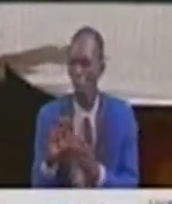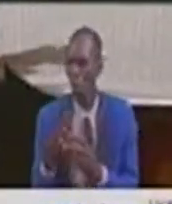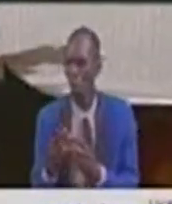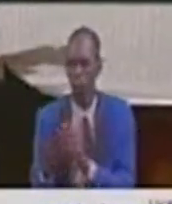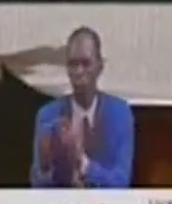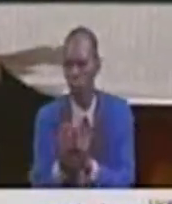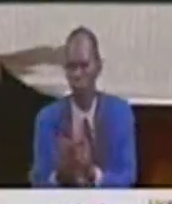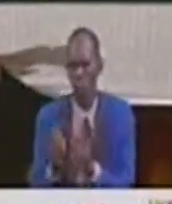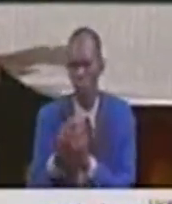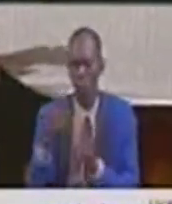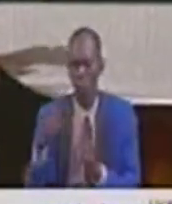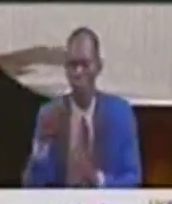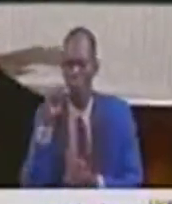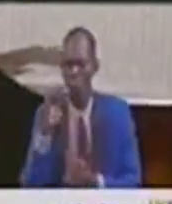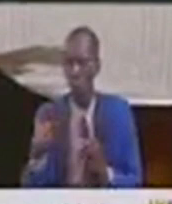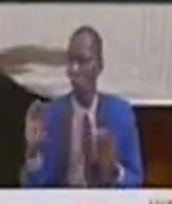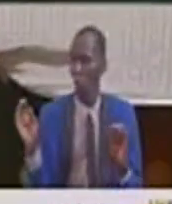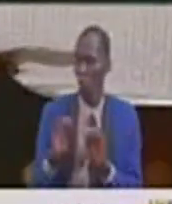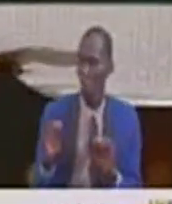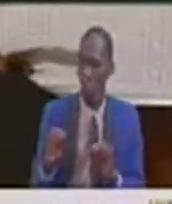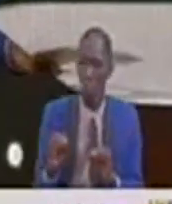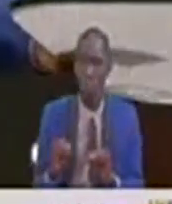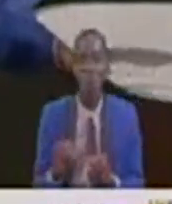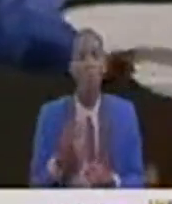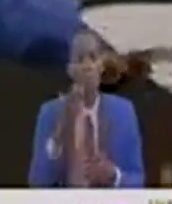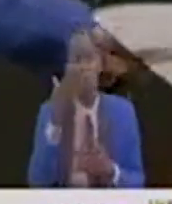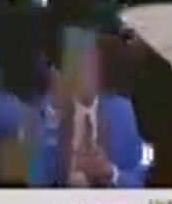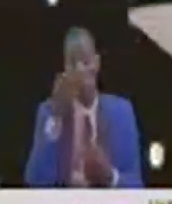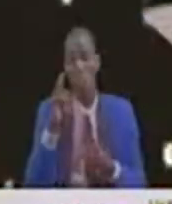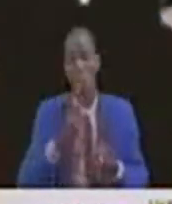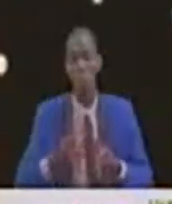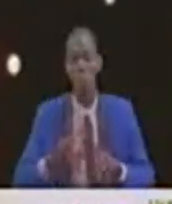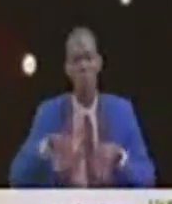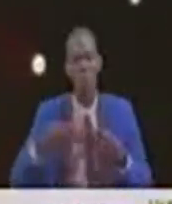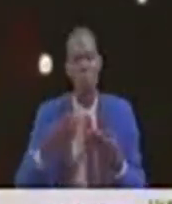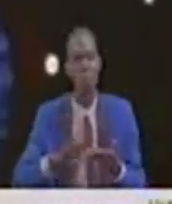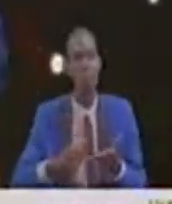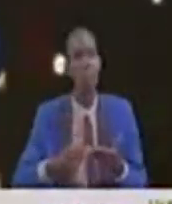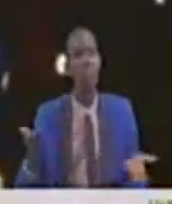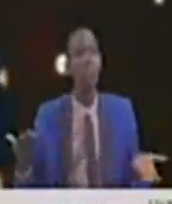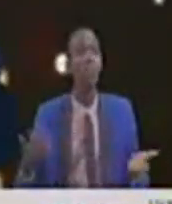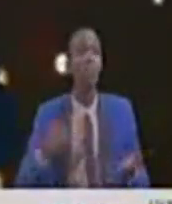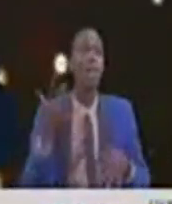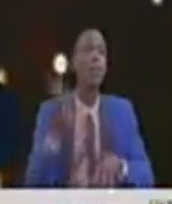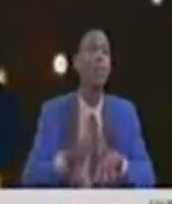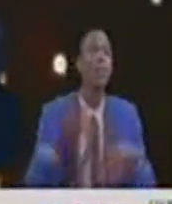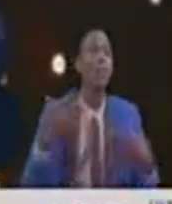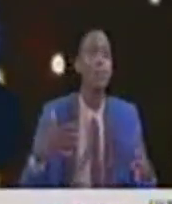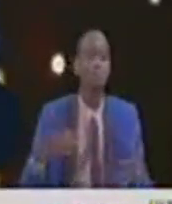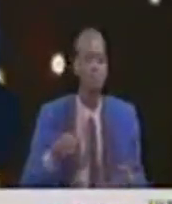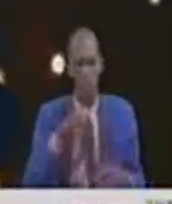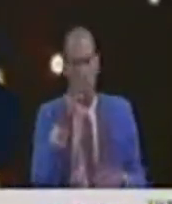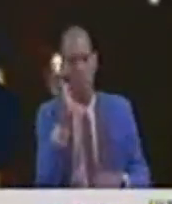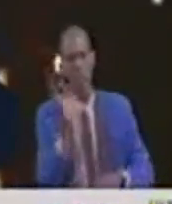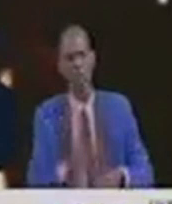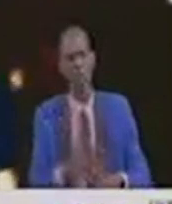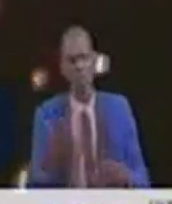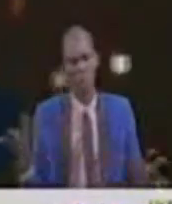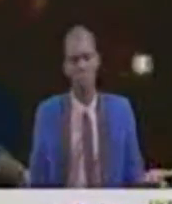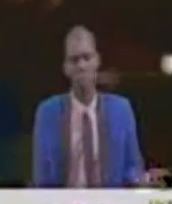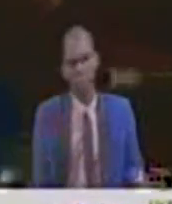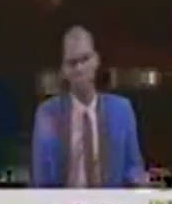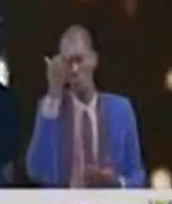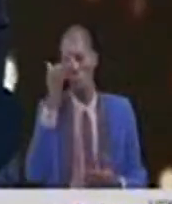not had what you call canon knowledge, but God came to him and said, by